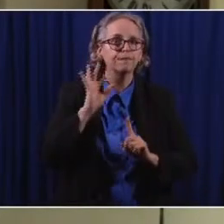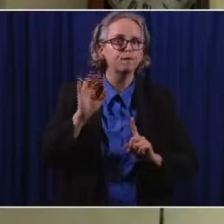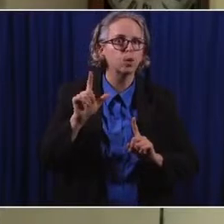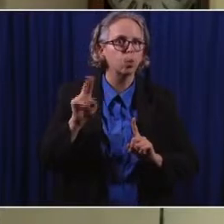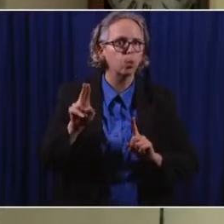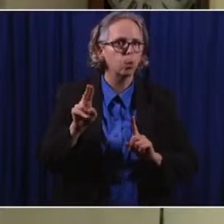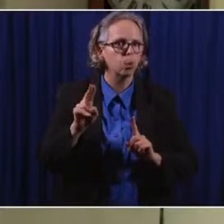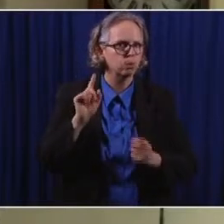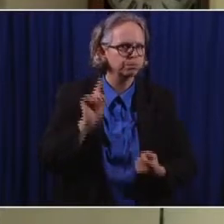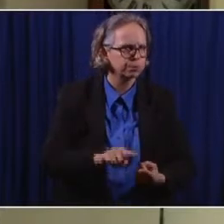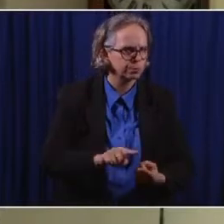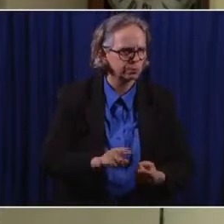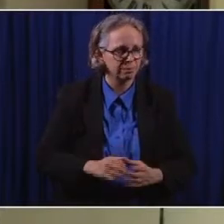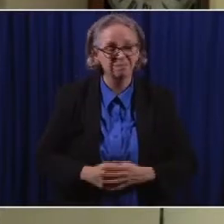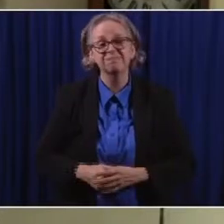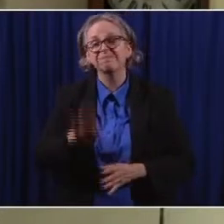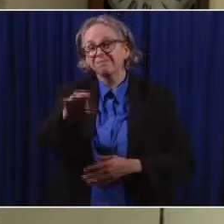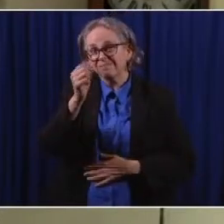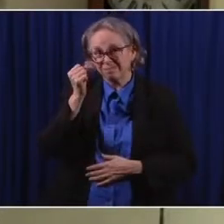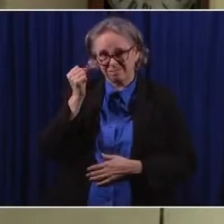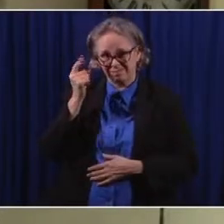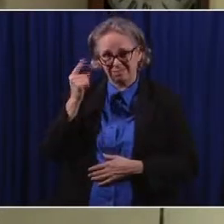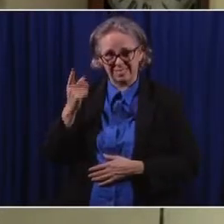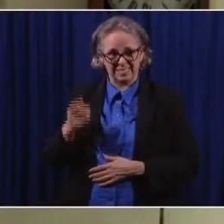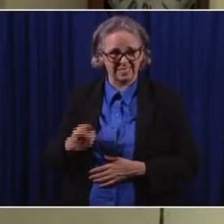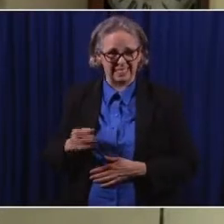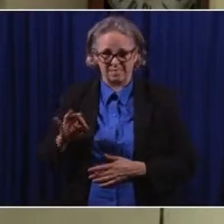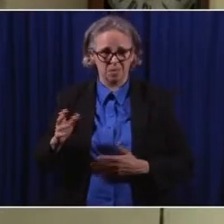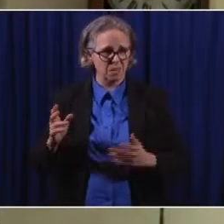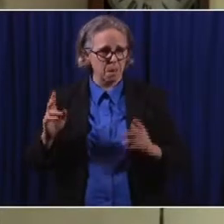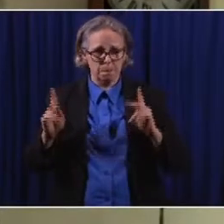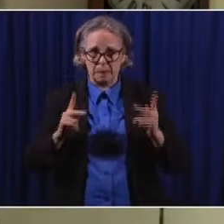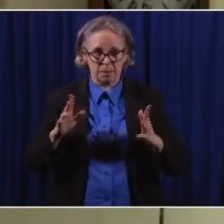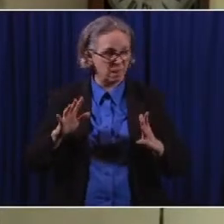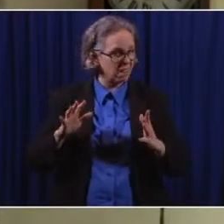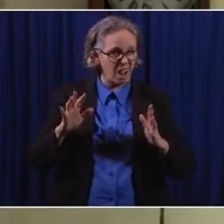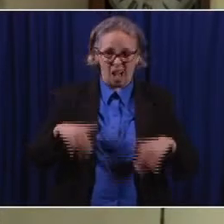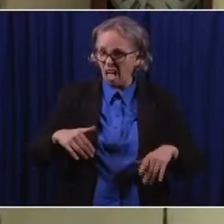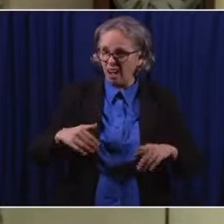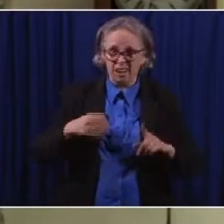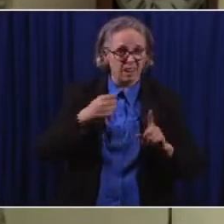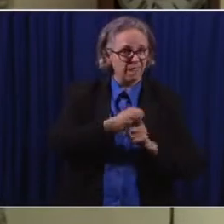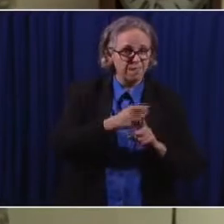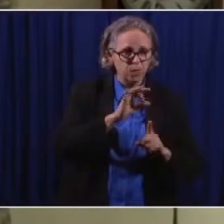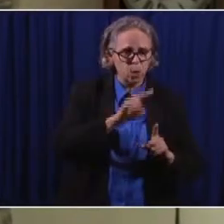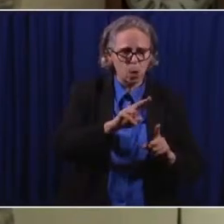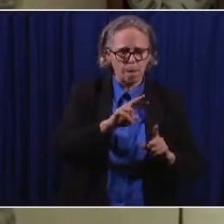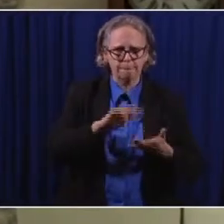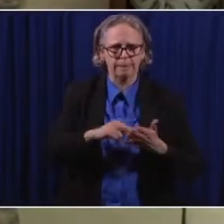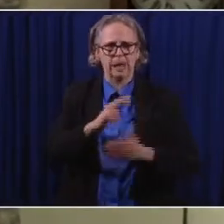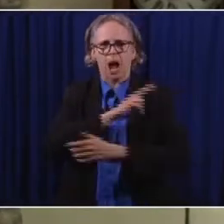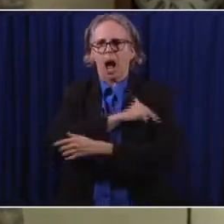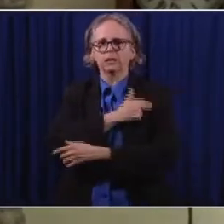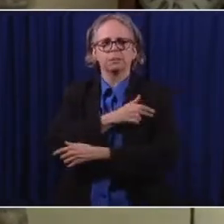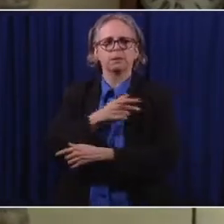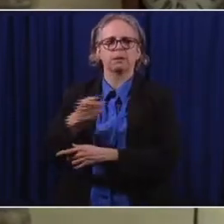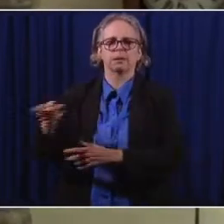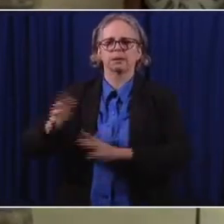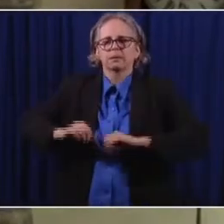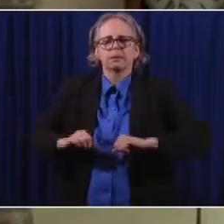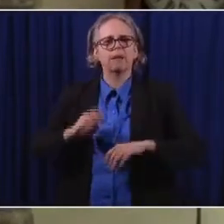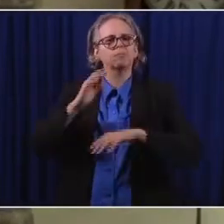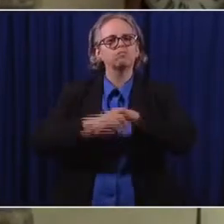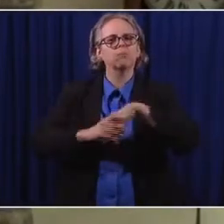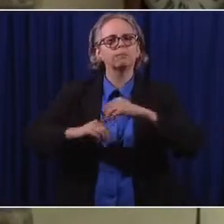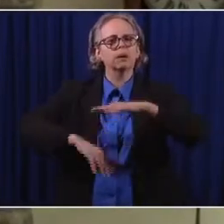healthcare providers, keeps our workforce healthy. It also can keep you from getting really sick. And one of the